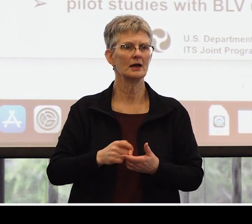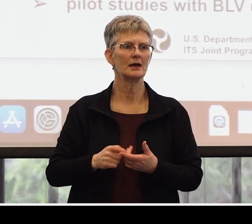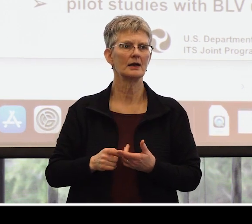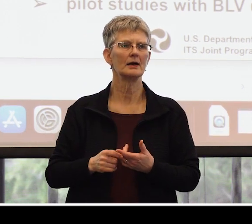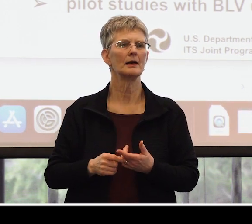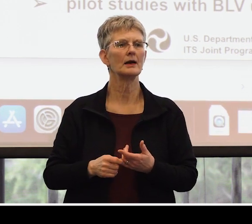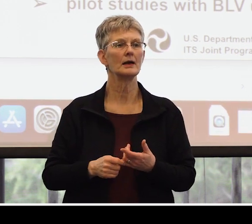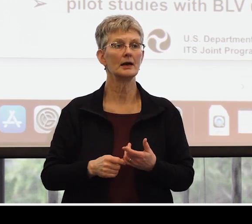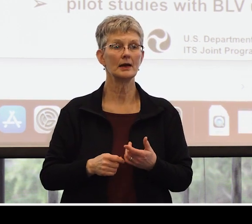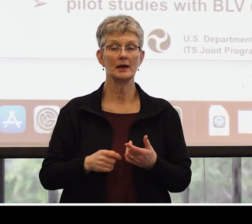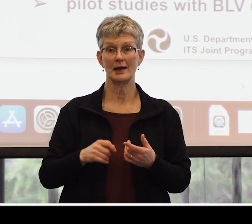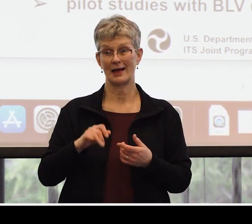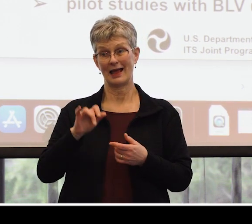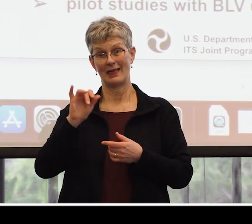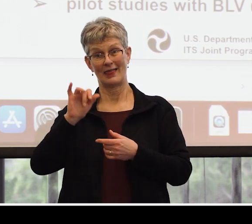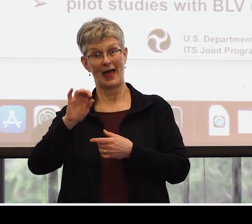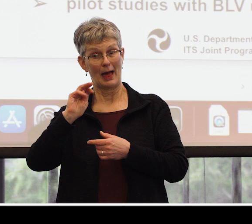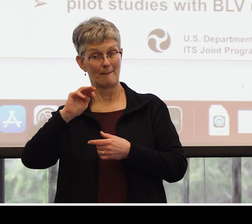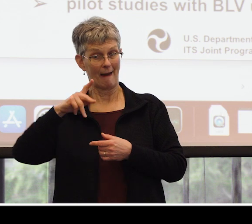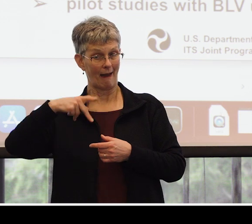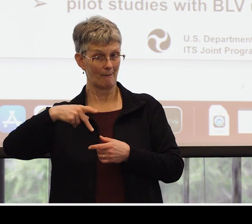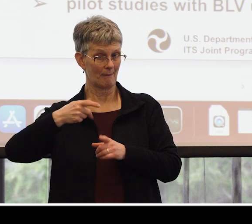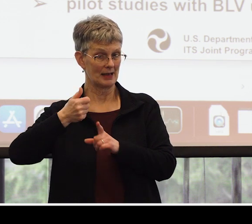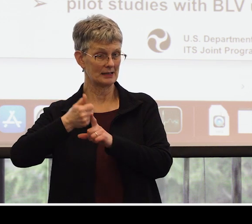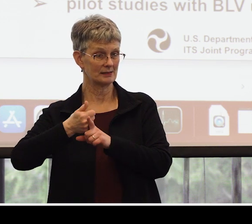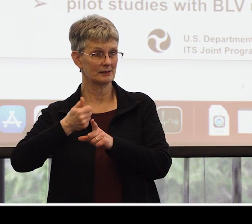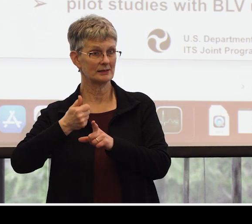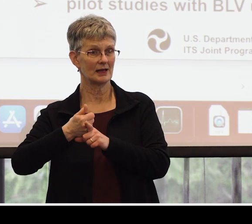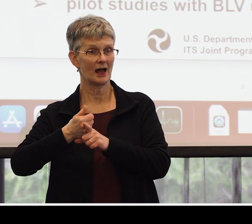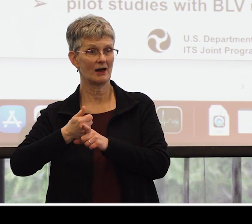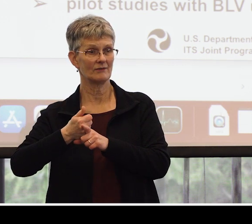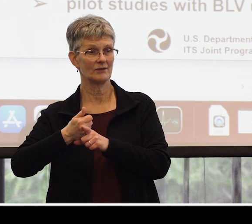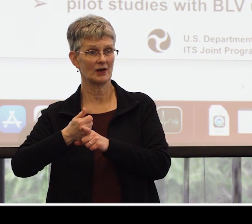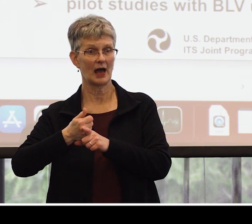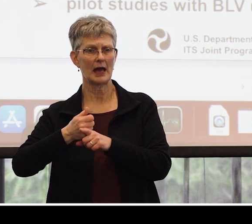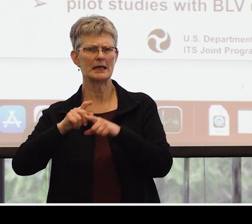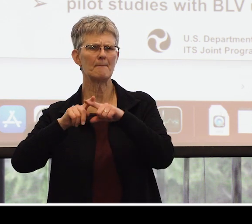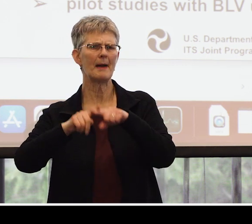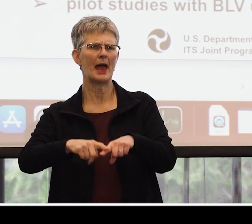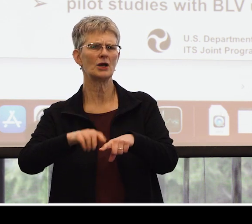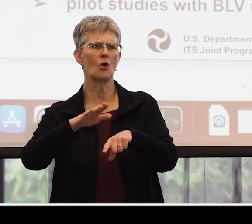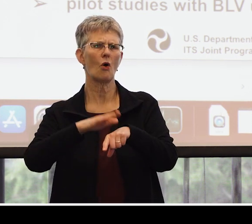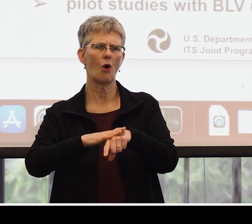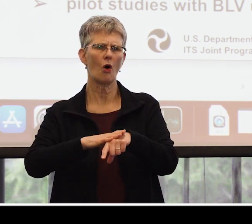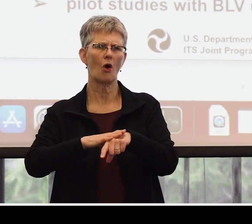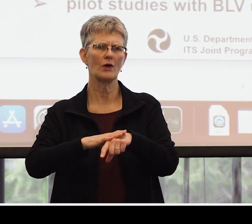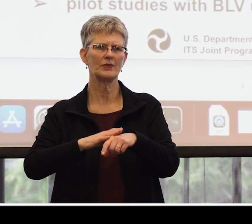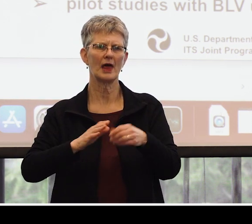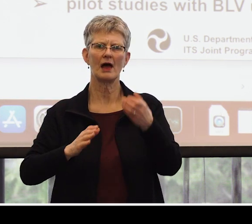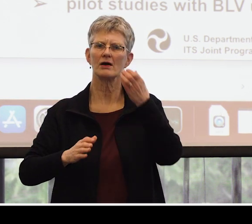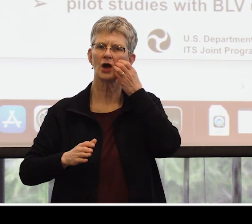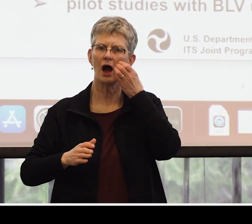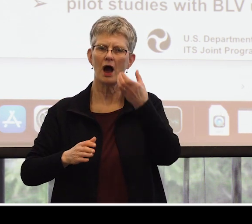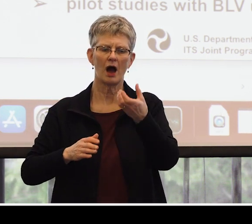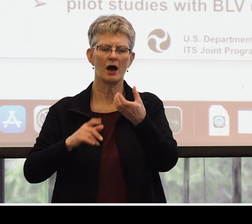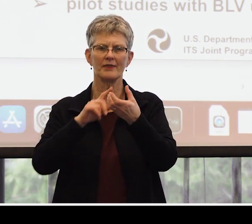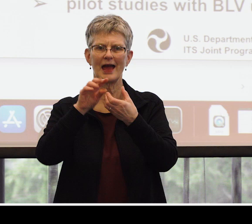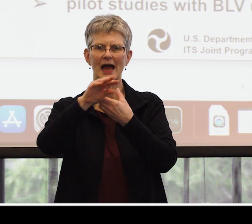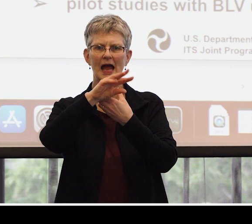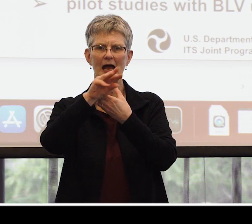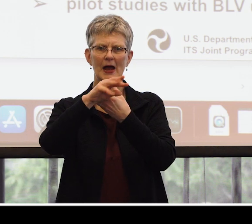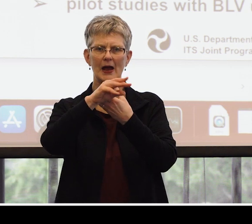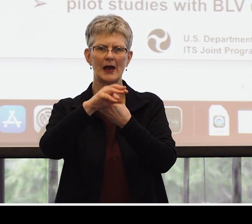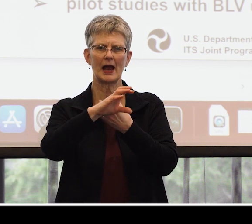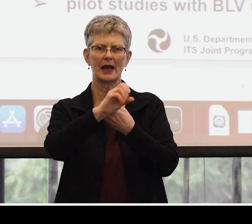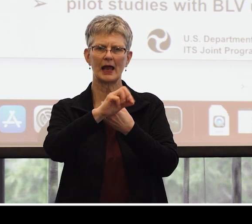does the map use the phone camera? Does the app use the phone camera?